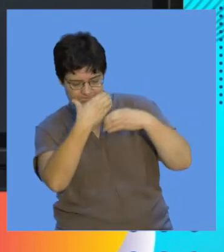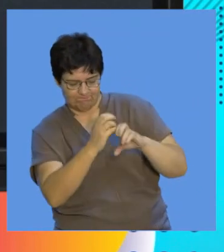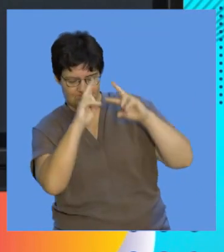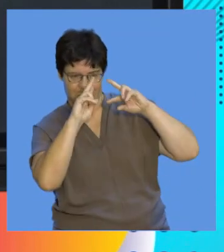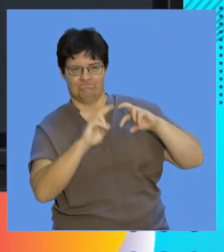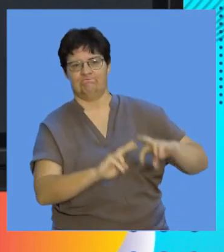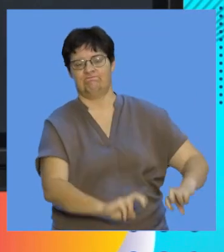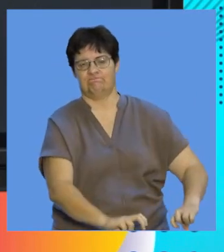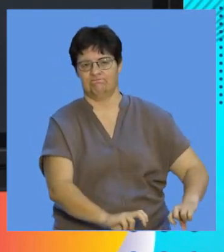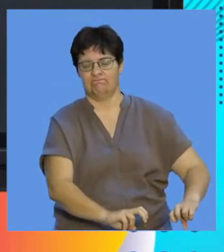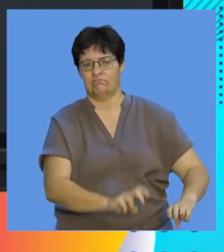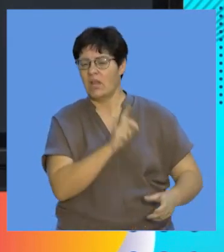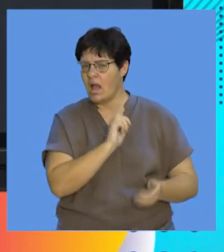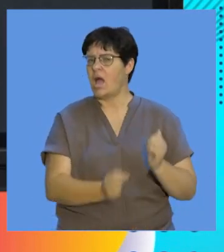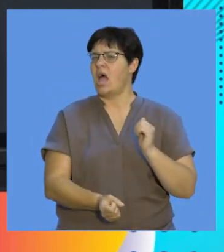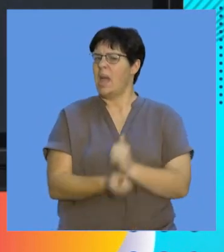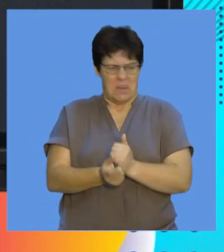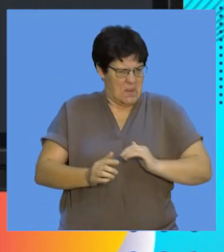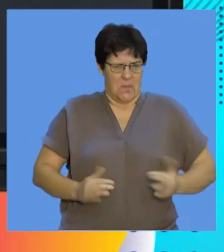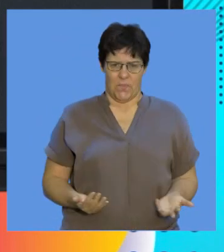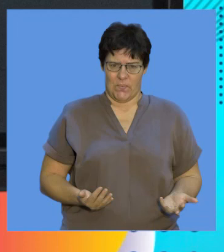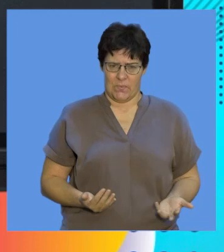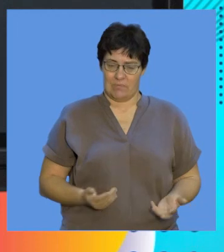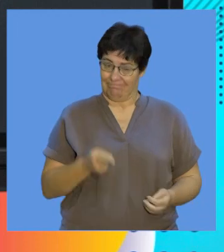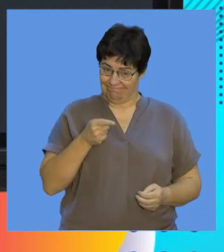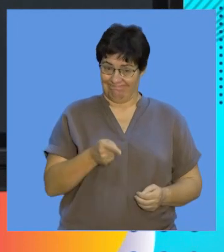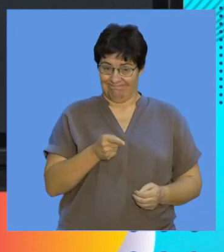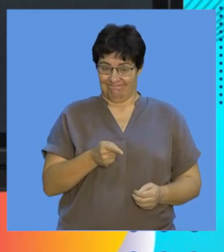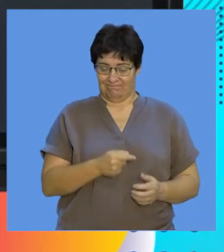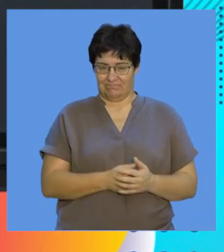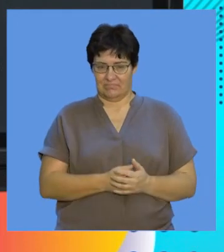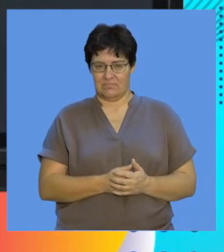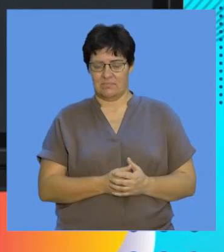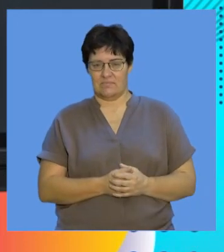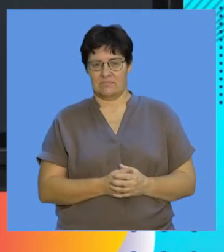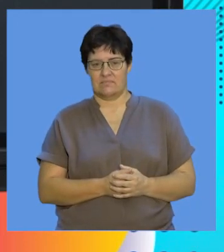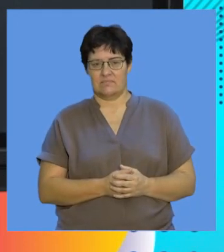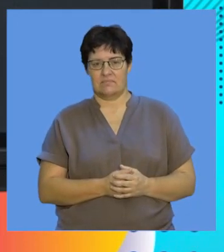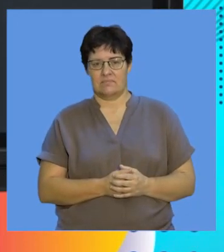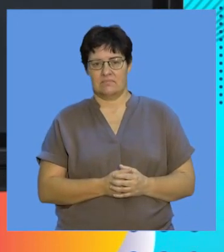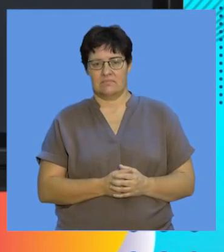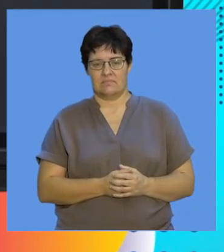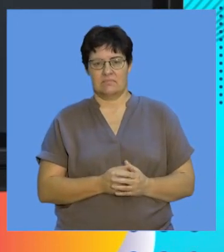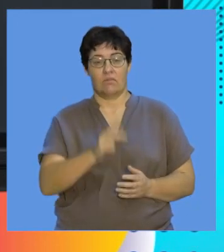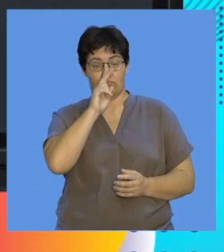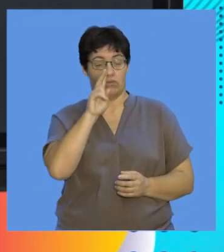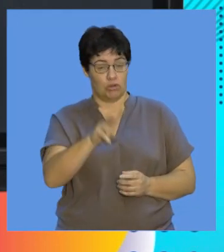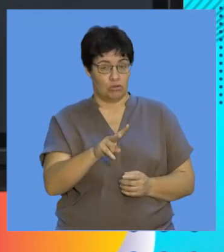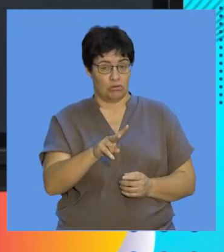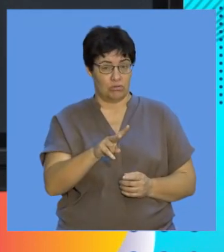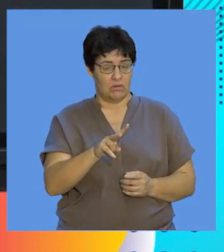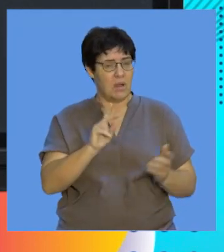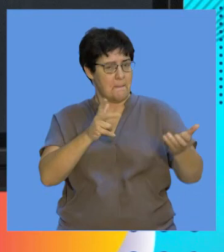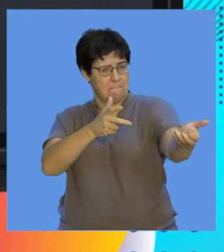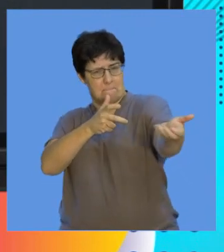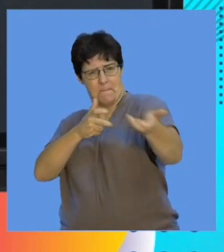to investigate how that works. So we're looking at these with